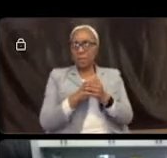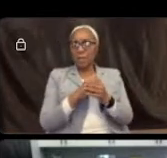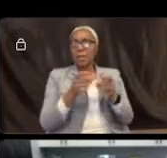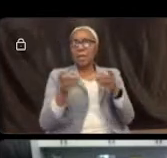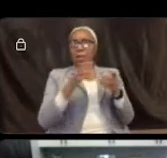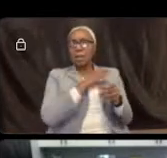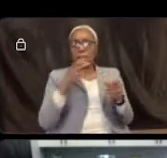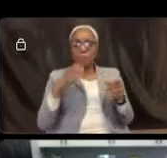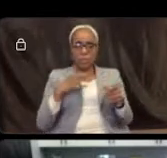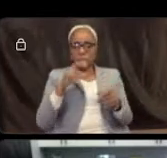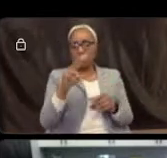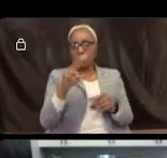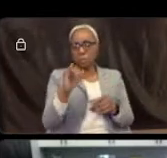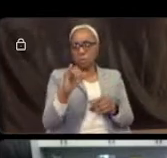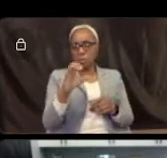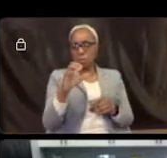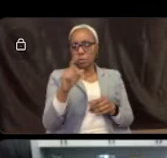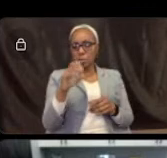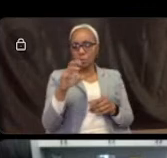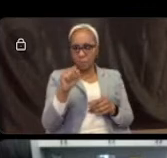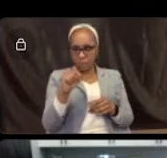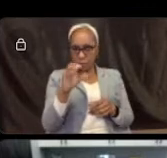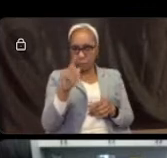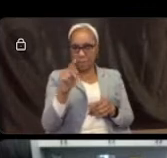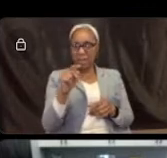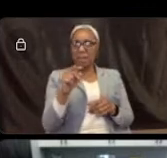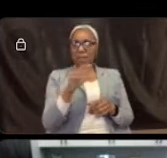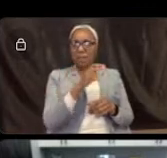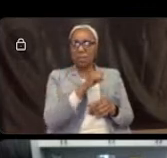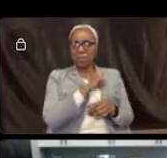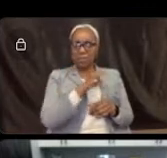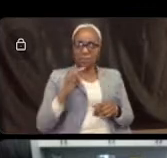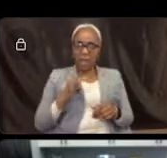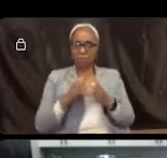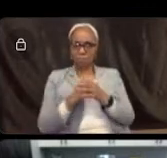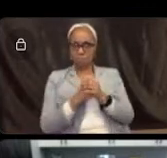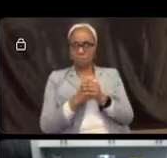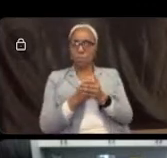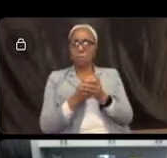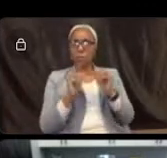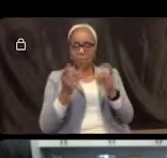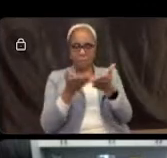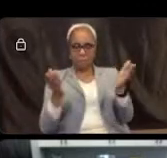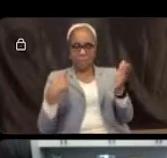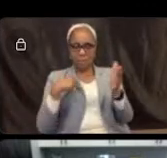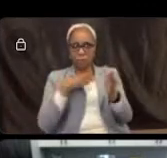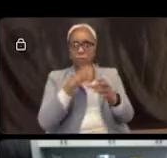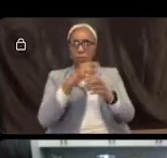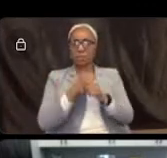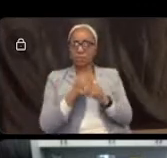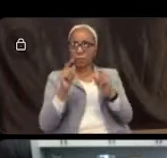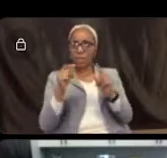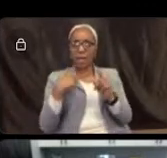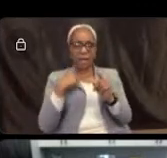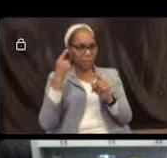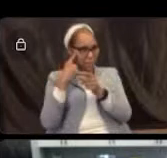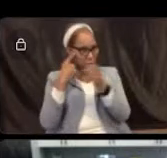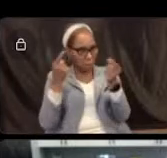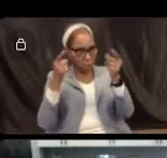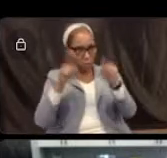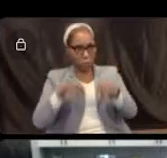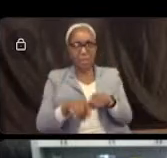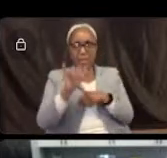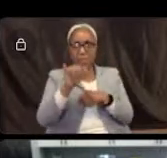guess, staff or maybe our council in the materials that we received. I think everybody agrees that